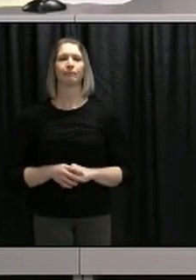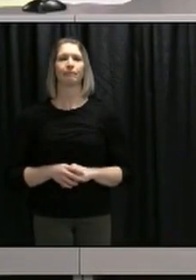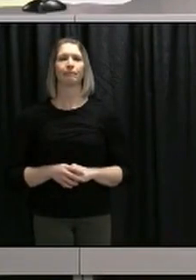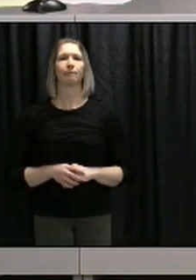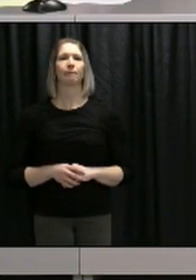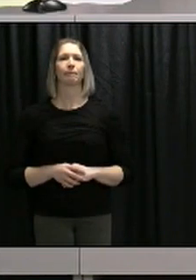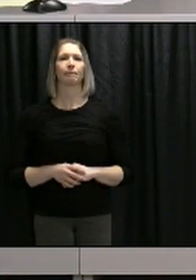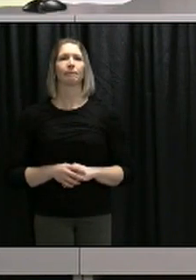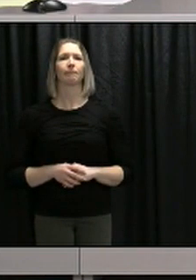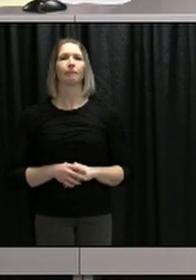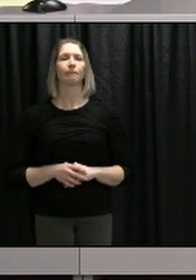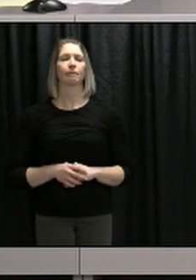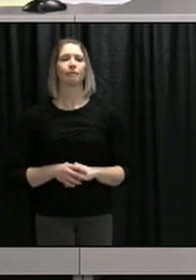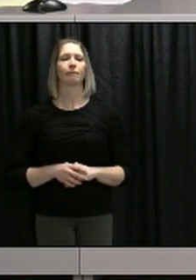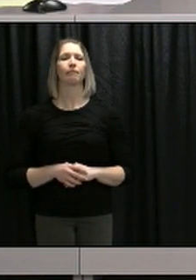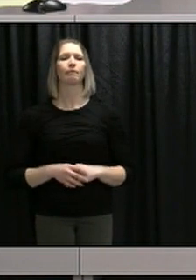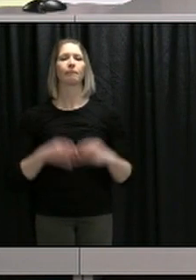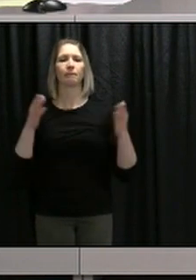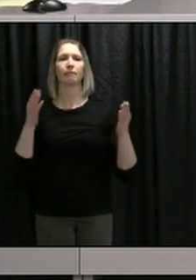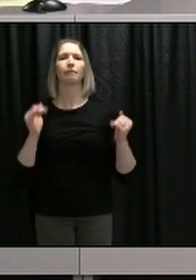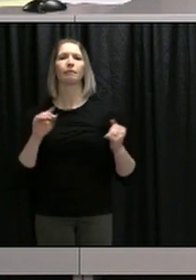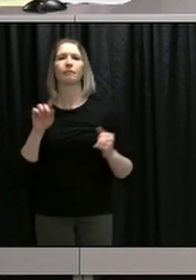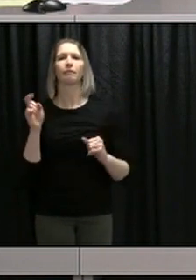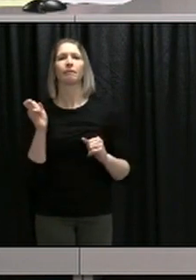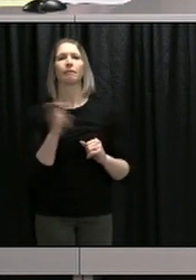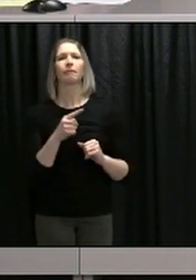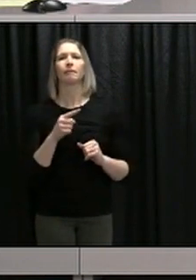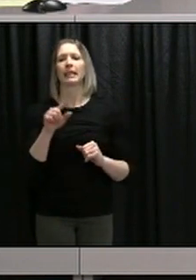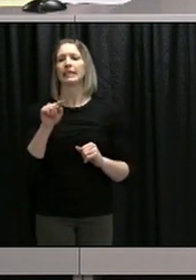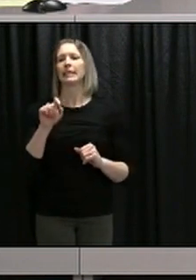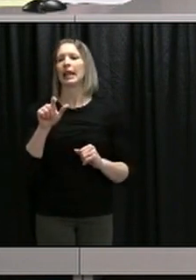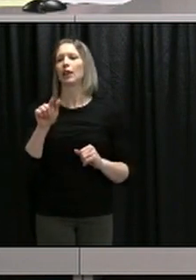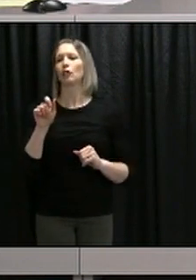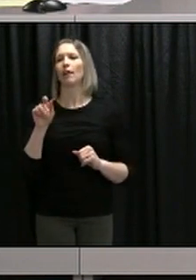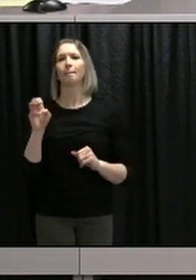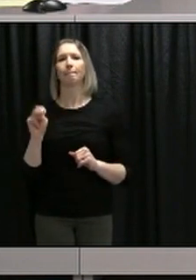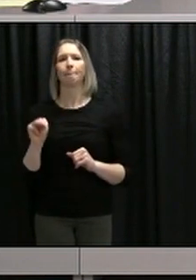Our next questions are from Peter Jackson of The Telegram. Please go ahead.